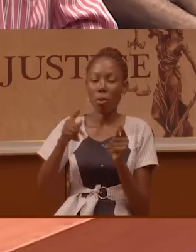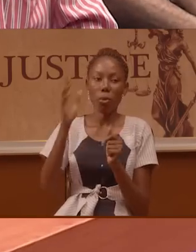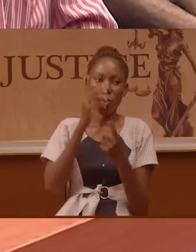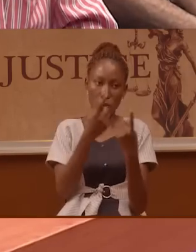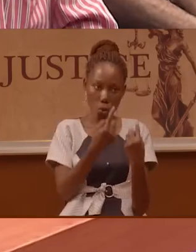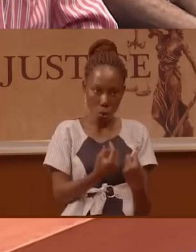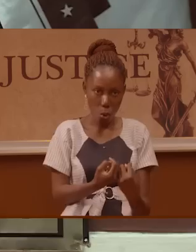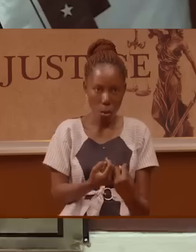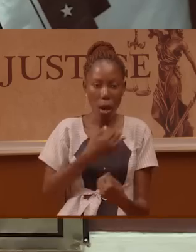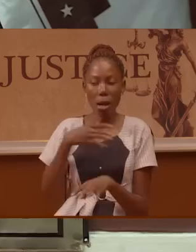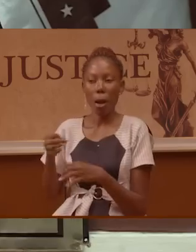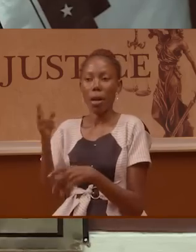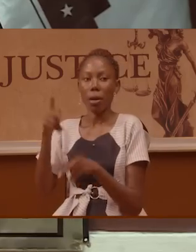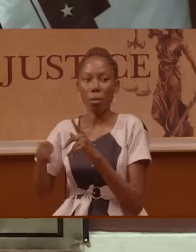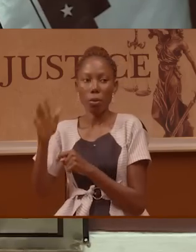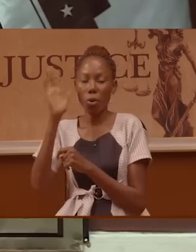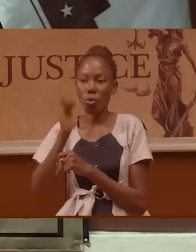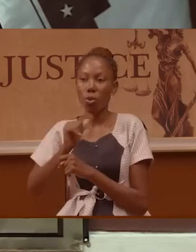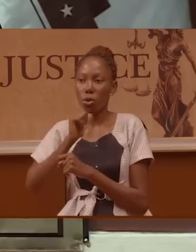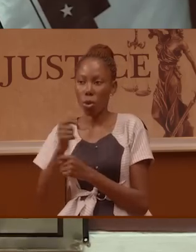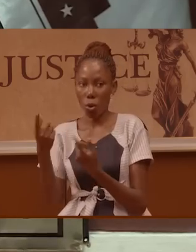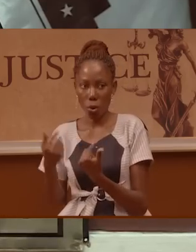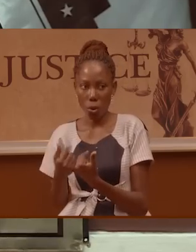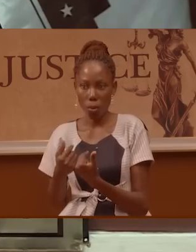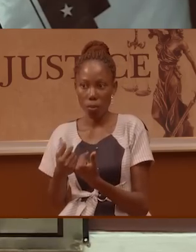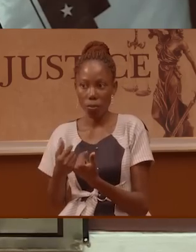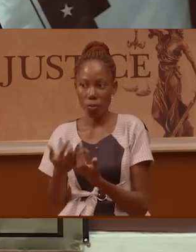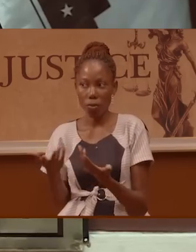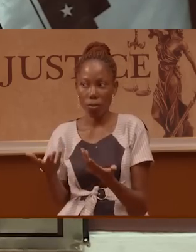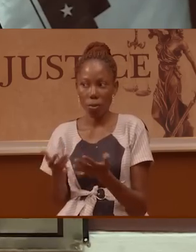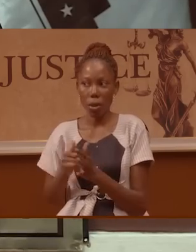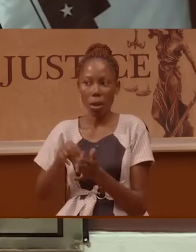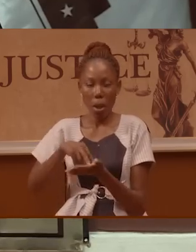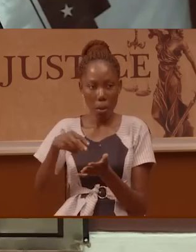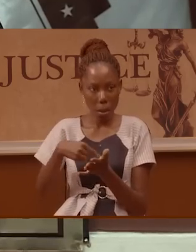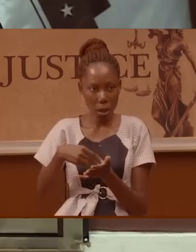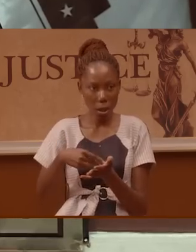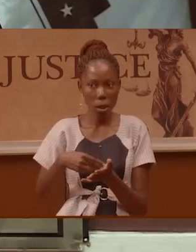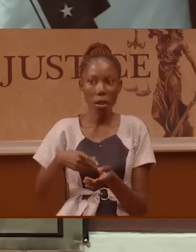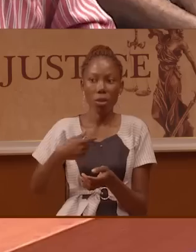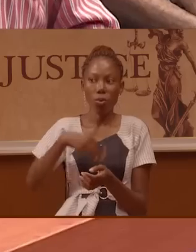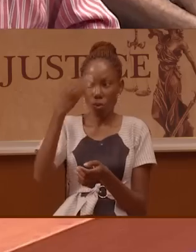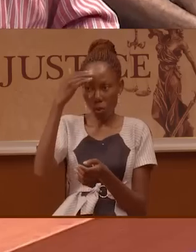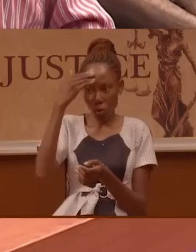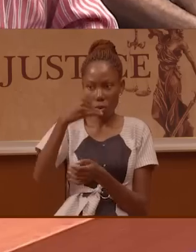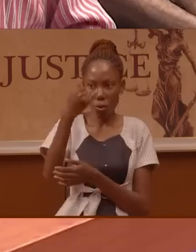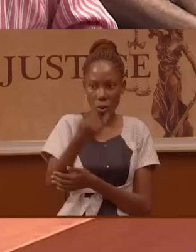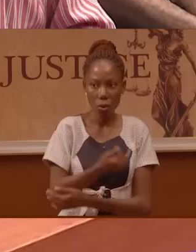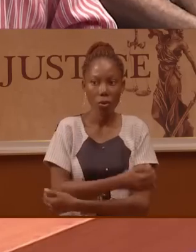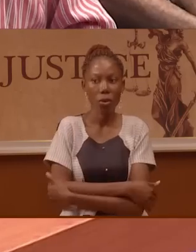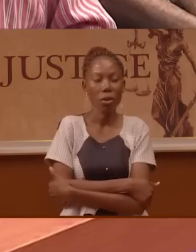It will be on record. There's something to tender. They were invited. I don't know whether I'm